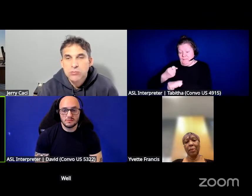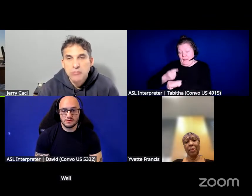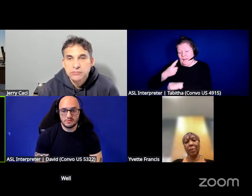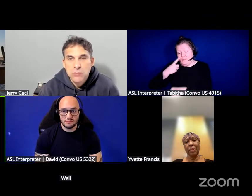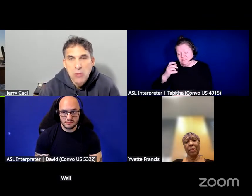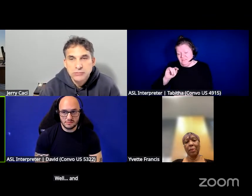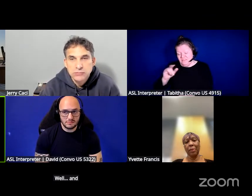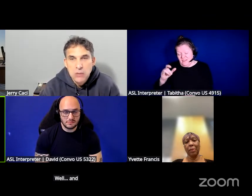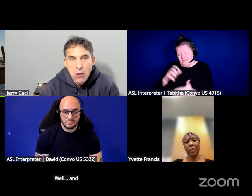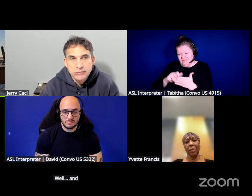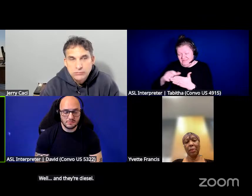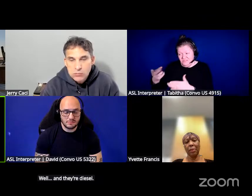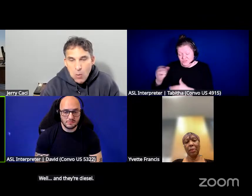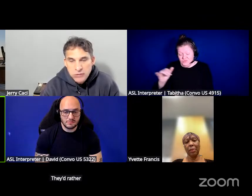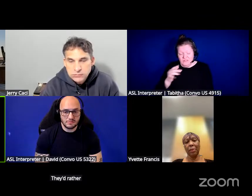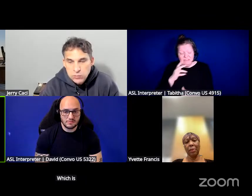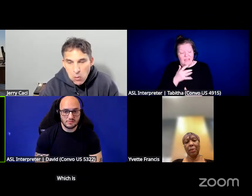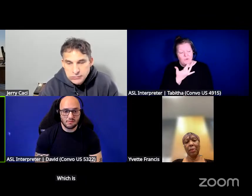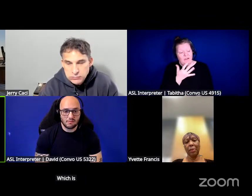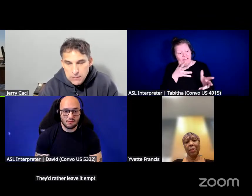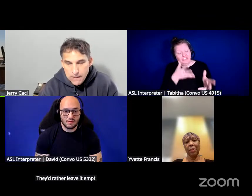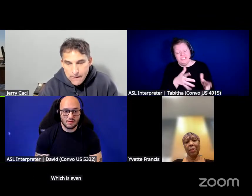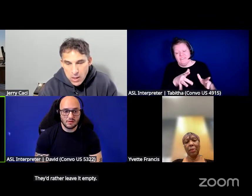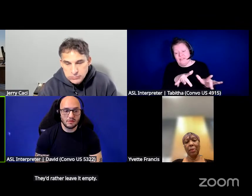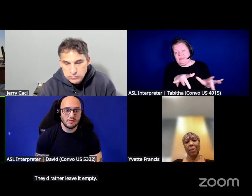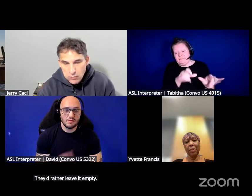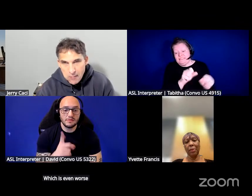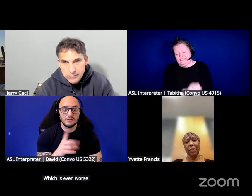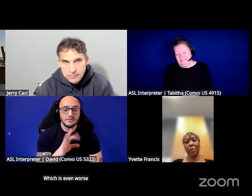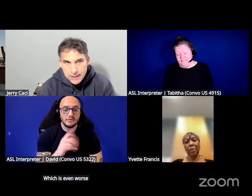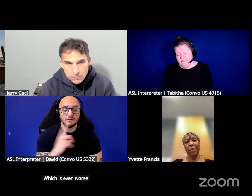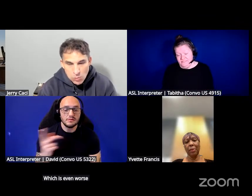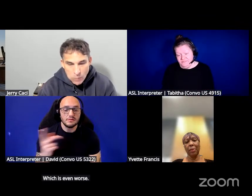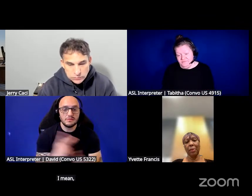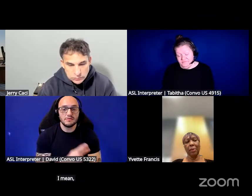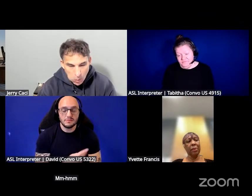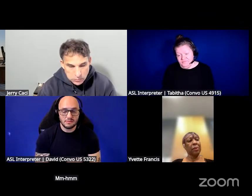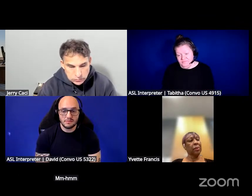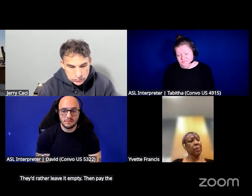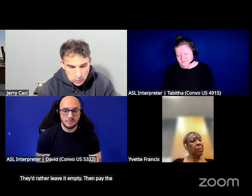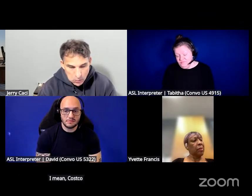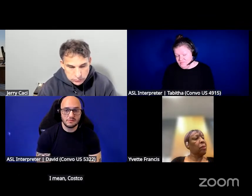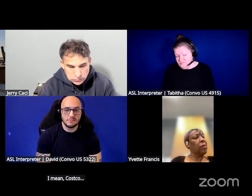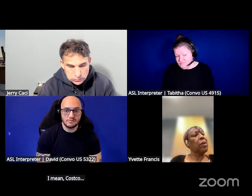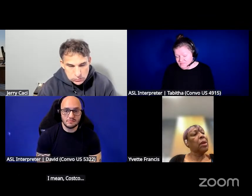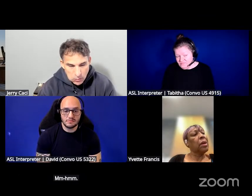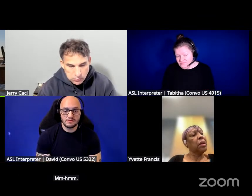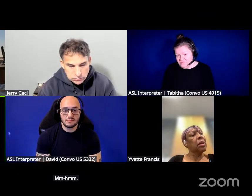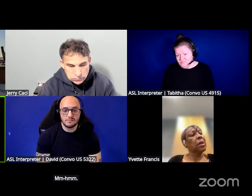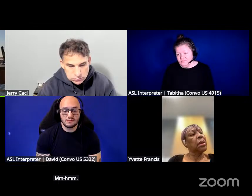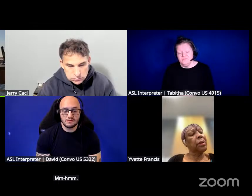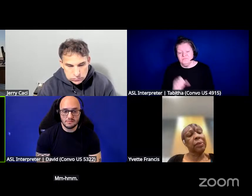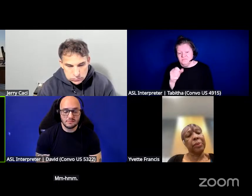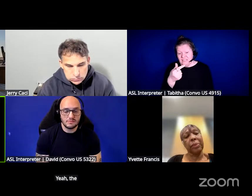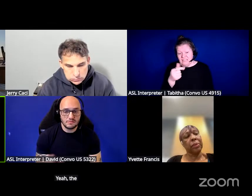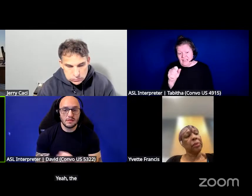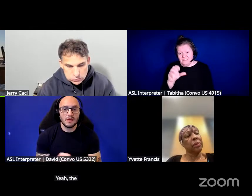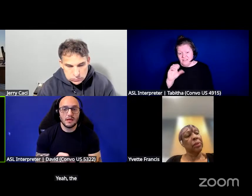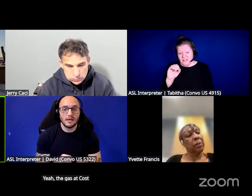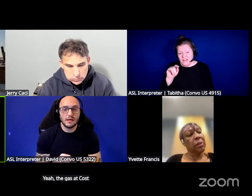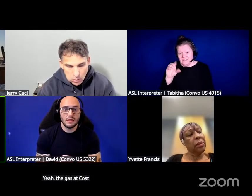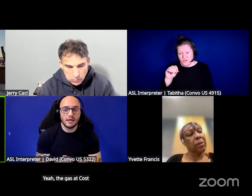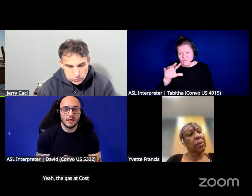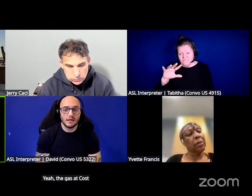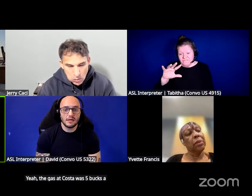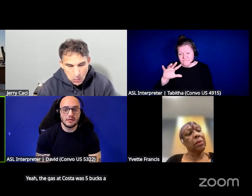and they're They'd rather diesel, leave it empty which is even worse. I than mean, pay the Costco, taxes. yeah, the gas at Costco is $5